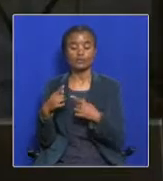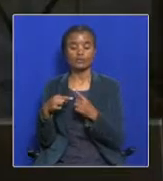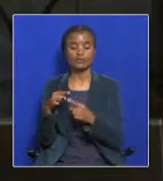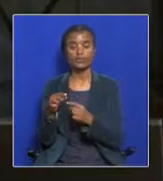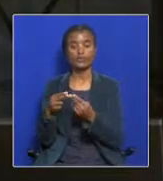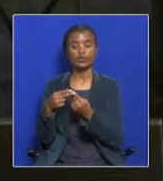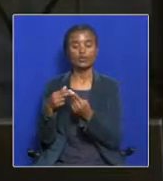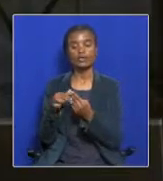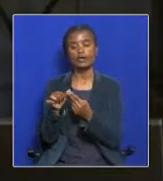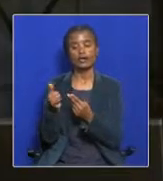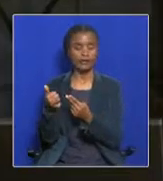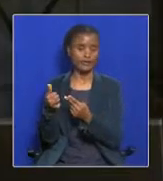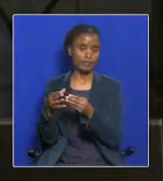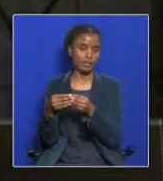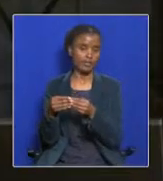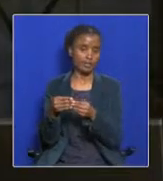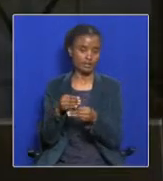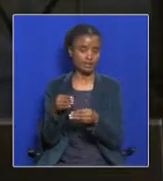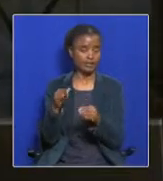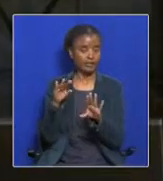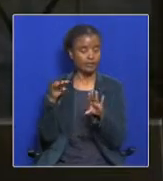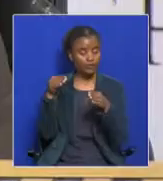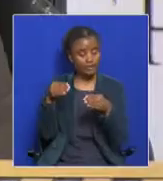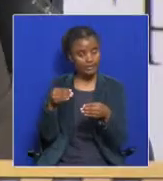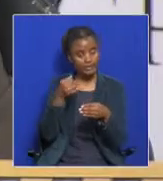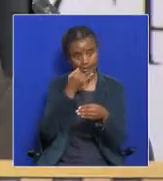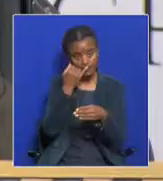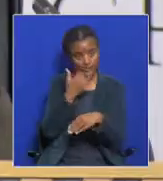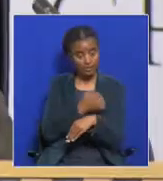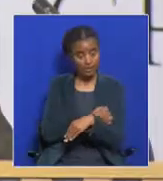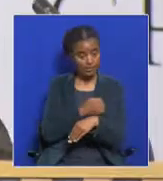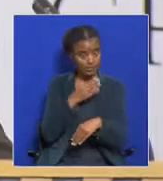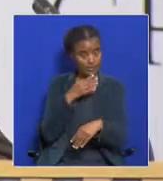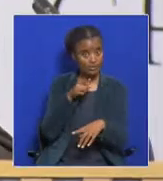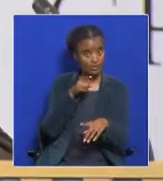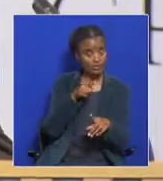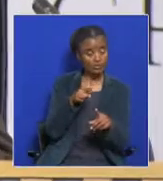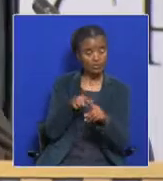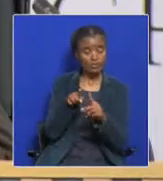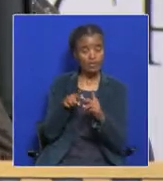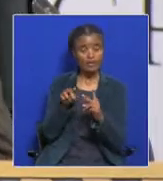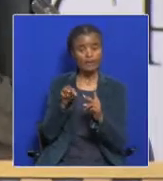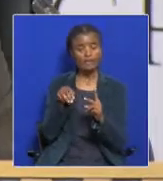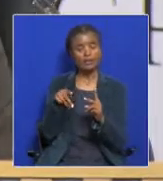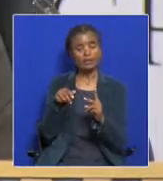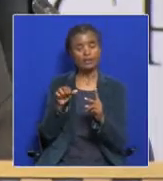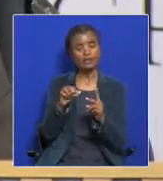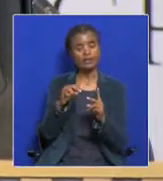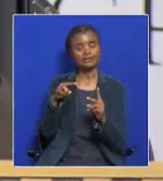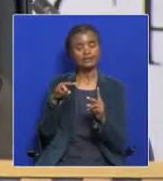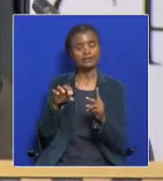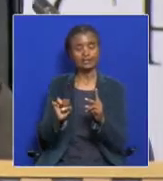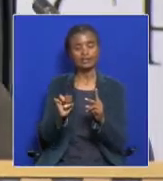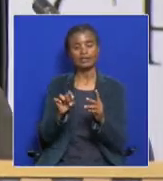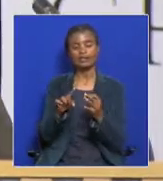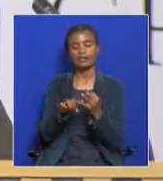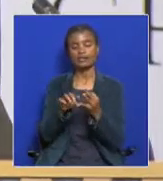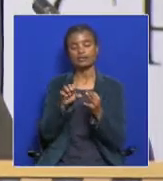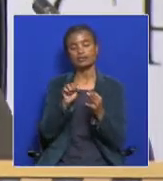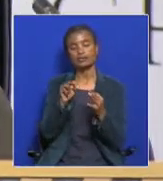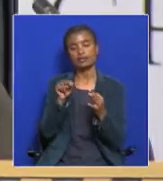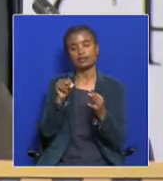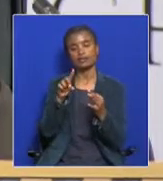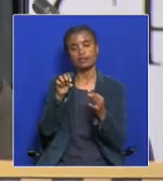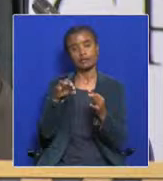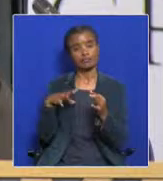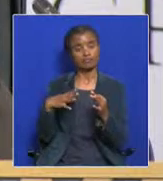it's not just you and Bangase and Sanders, right? Correct. And you pick someone who doesn't do this